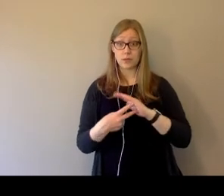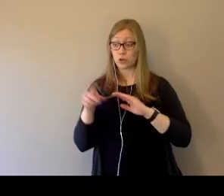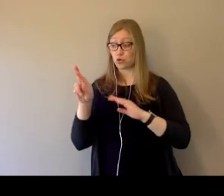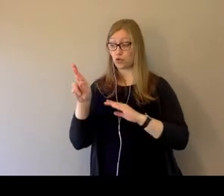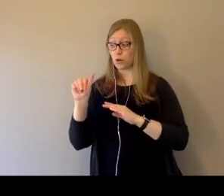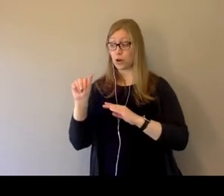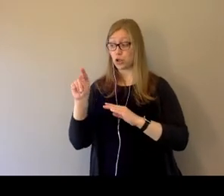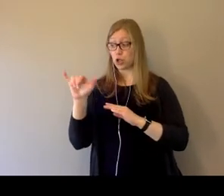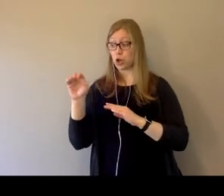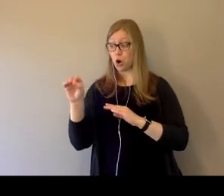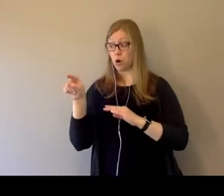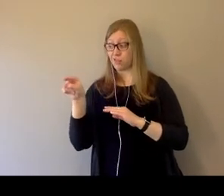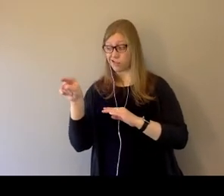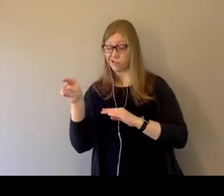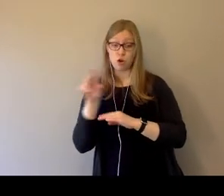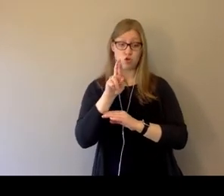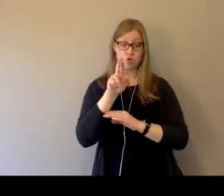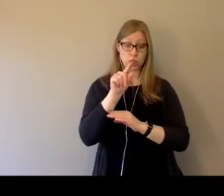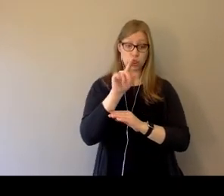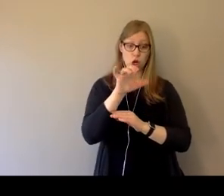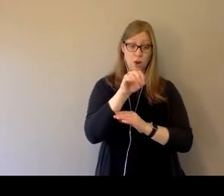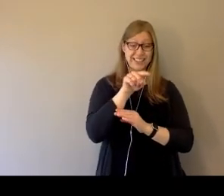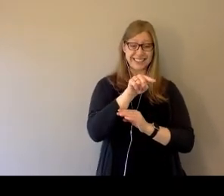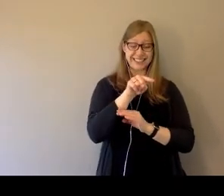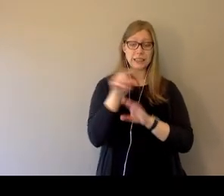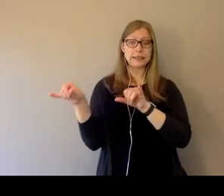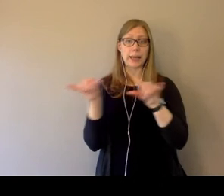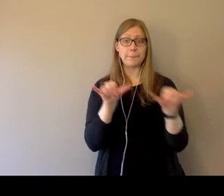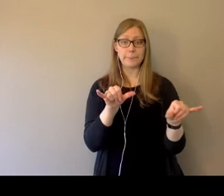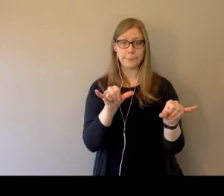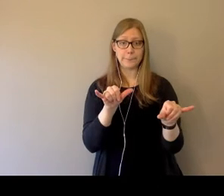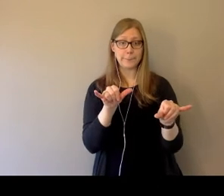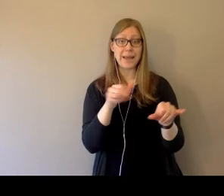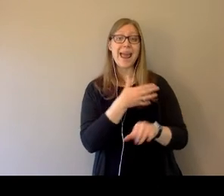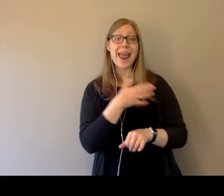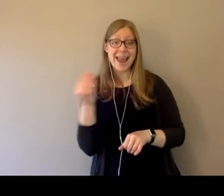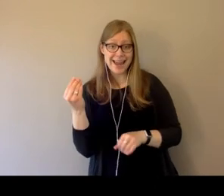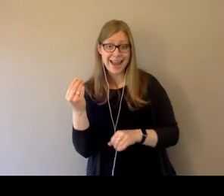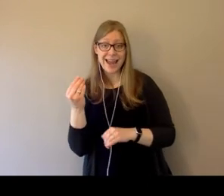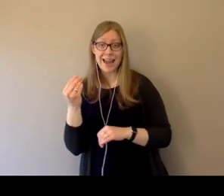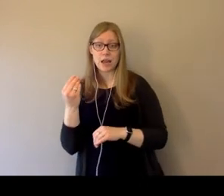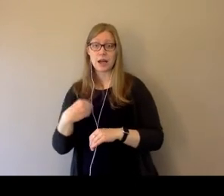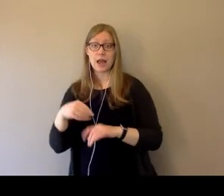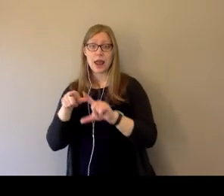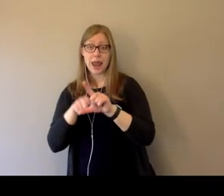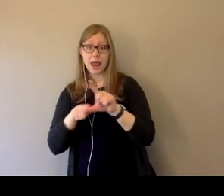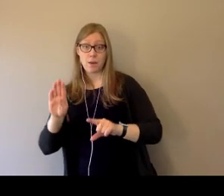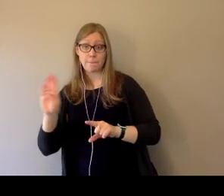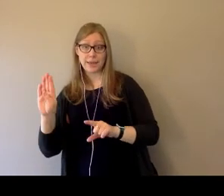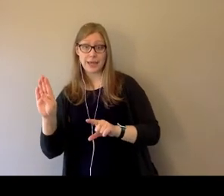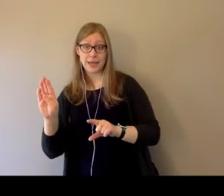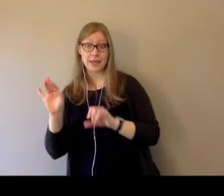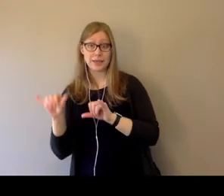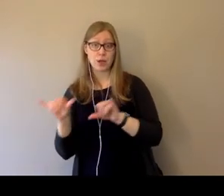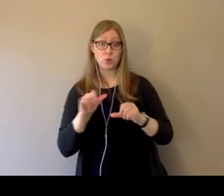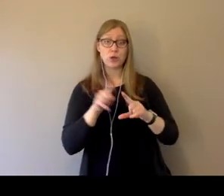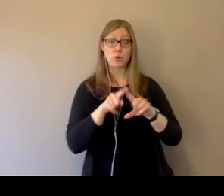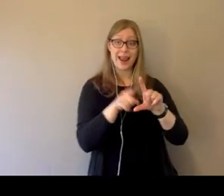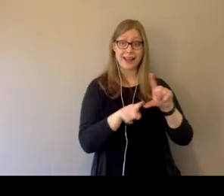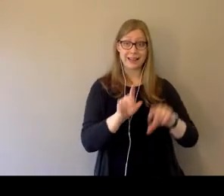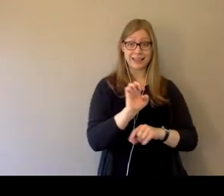B, I know, is congruent to angle E. Given that information, we can conclude that the two